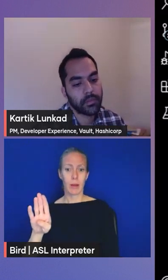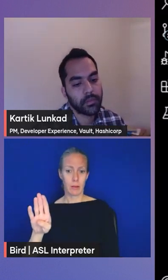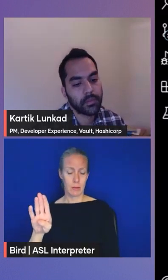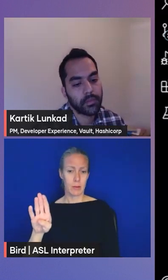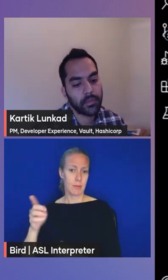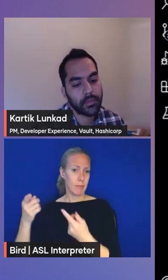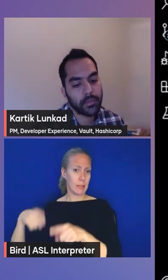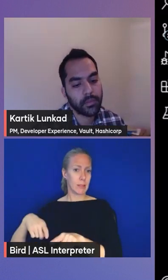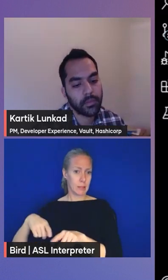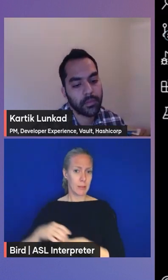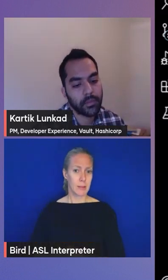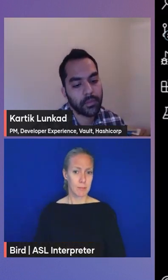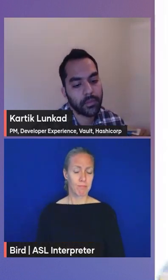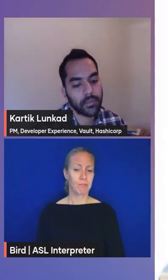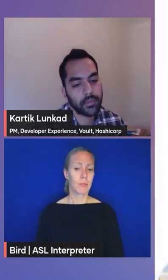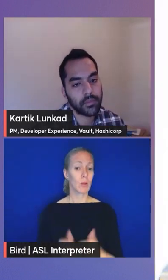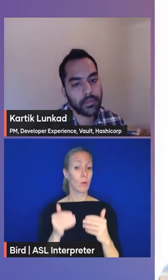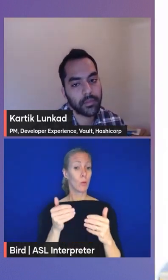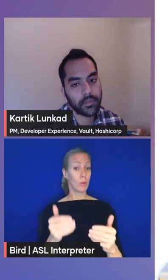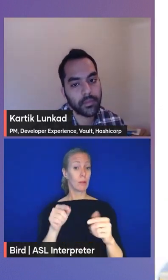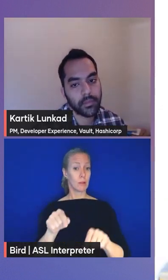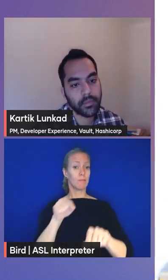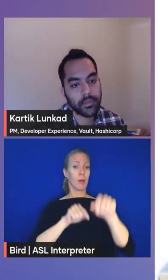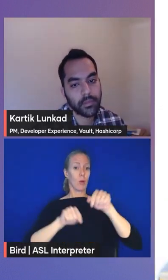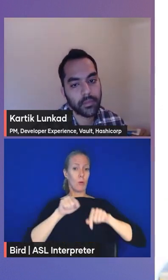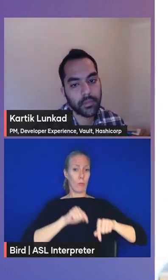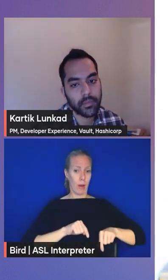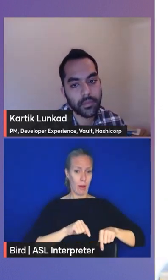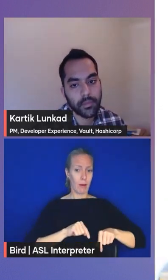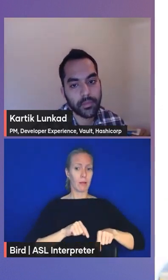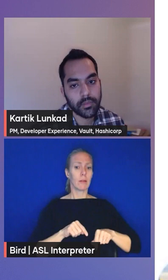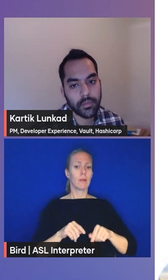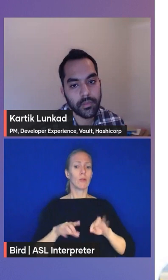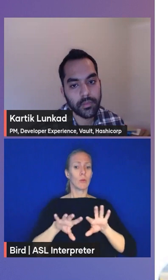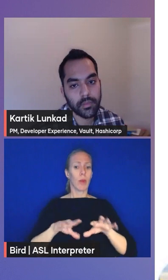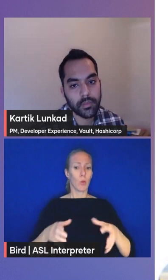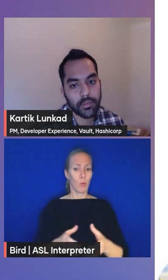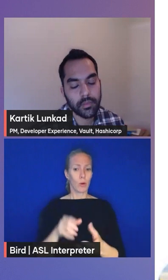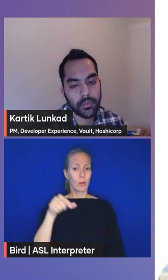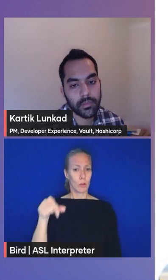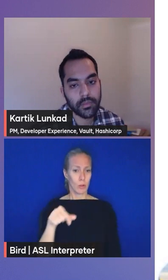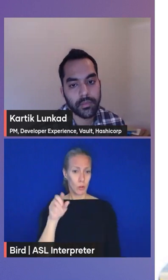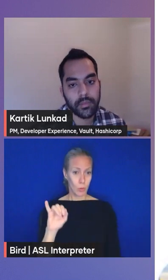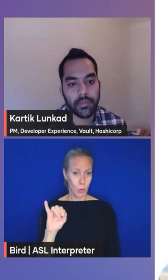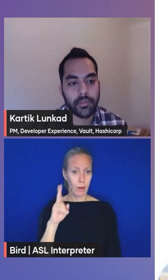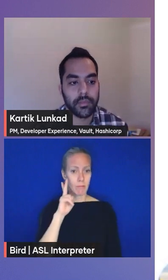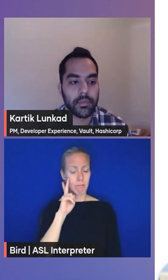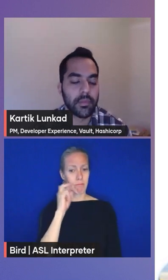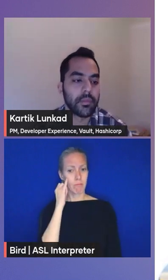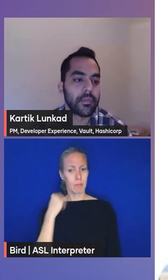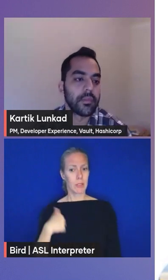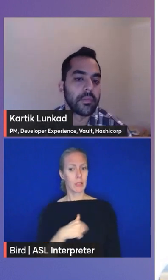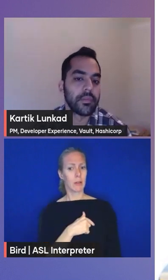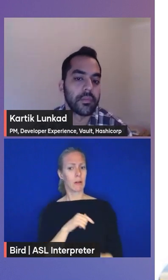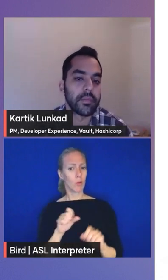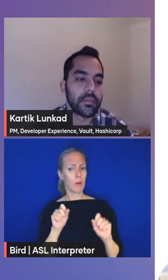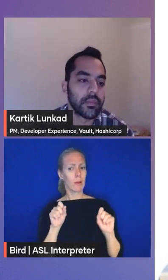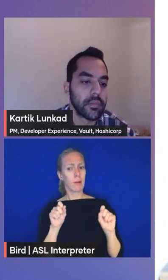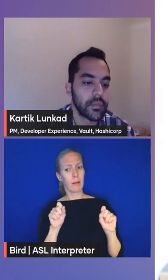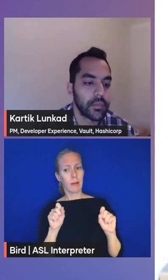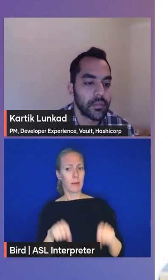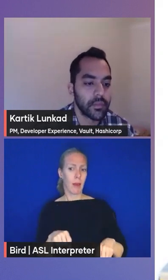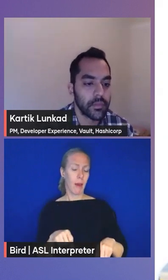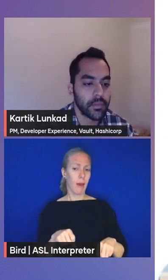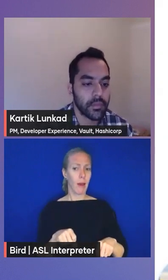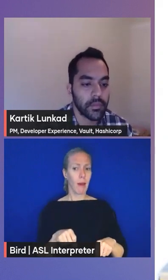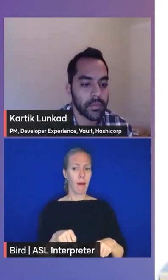right, so let's go back to our Vault UI and see if we are able to see